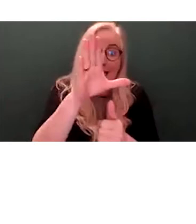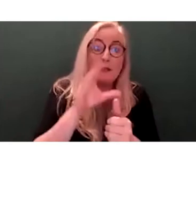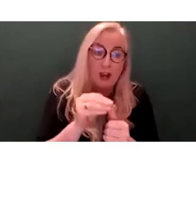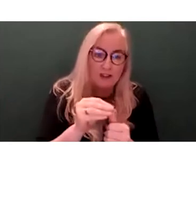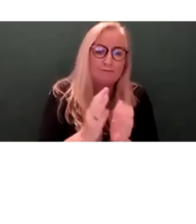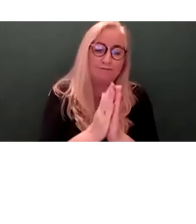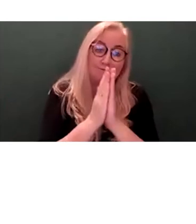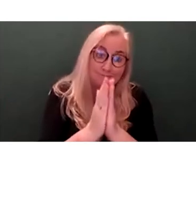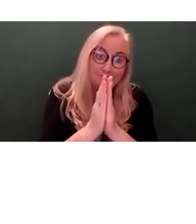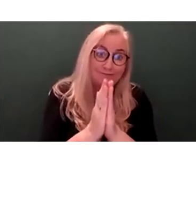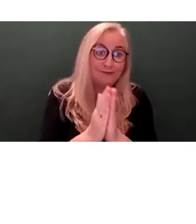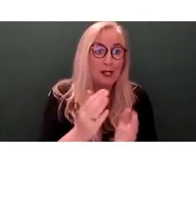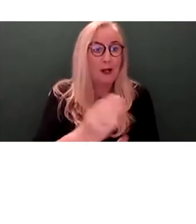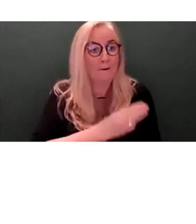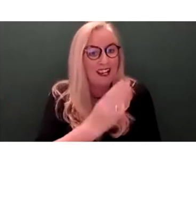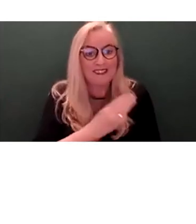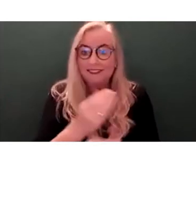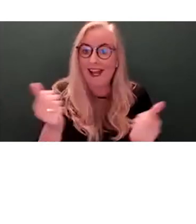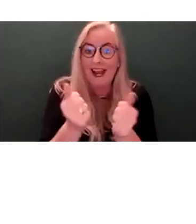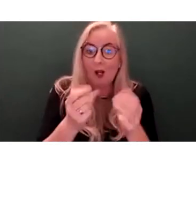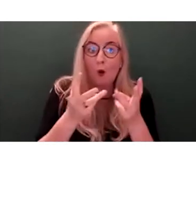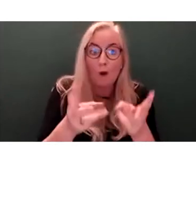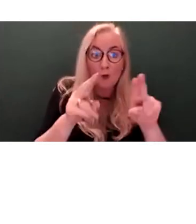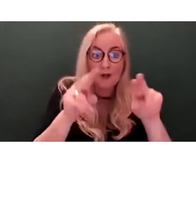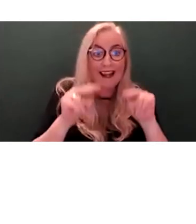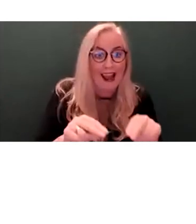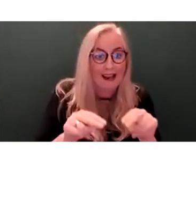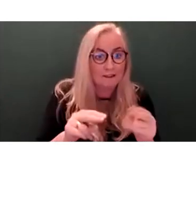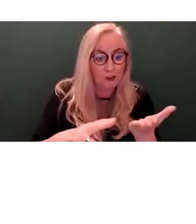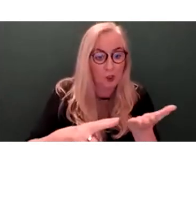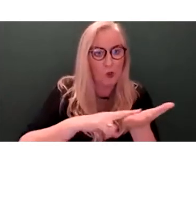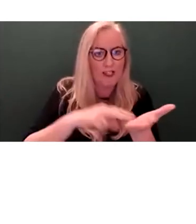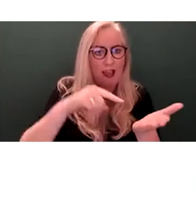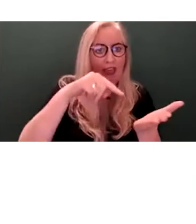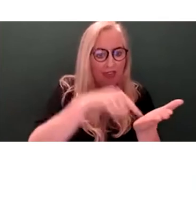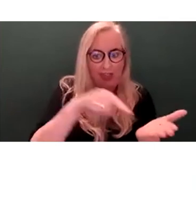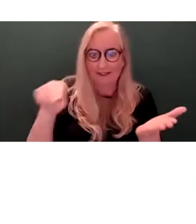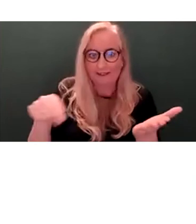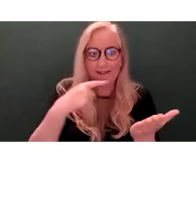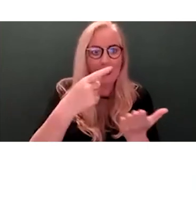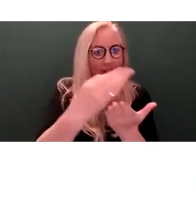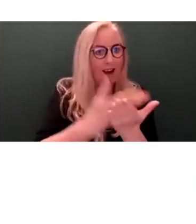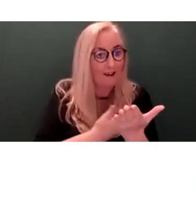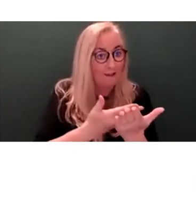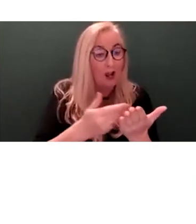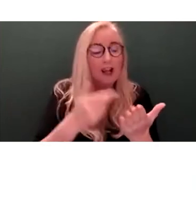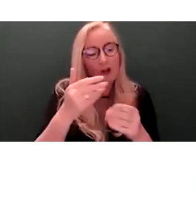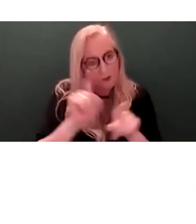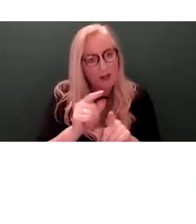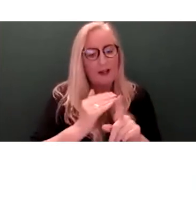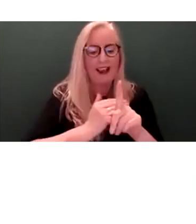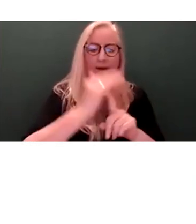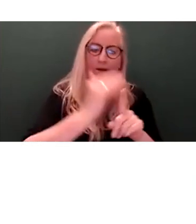appeal to you to work in whatever way you can to utilise this information for the advancement of